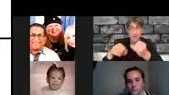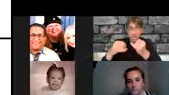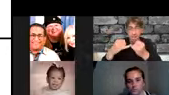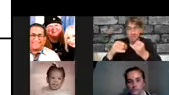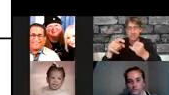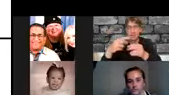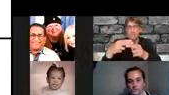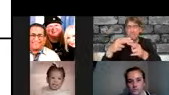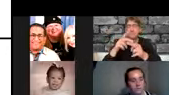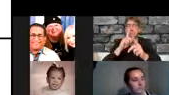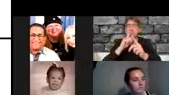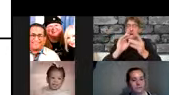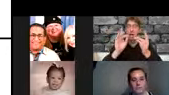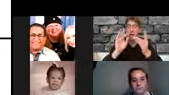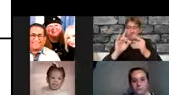Oh, okay, hi.